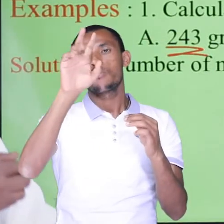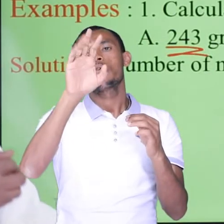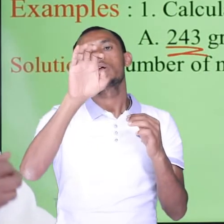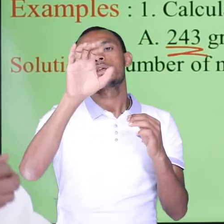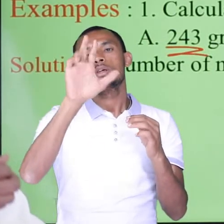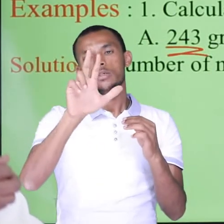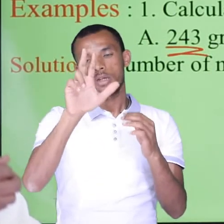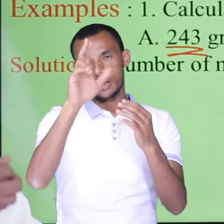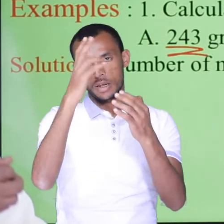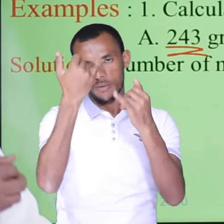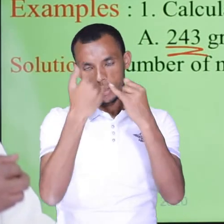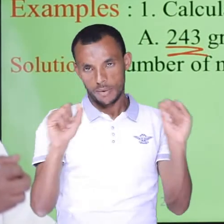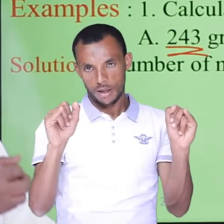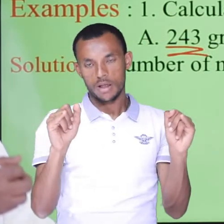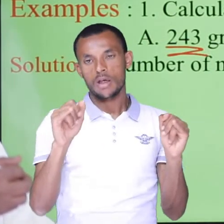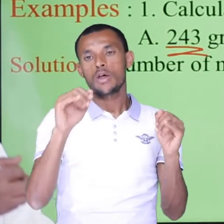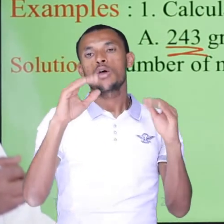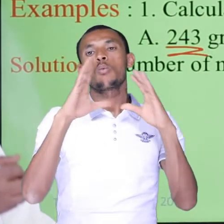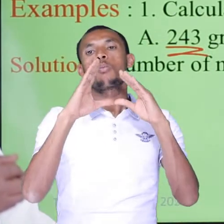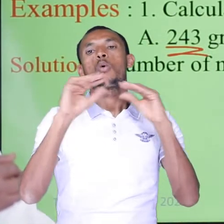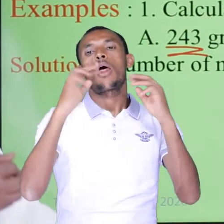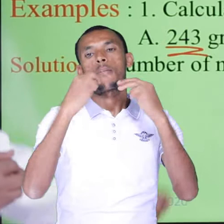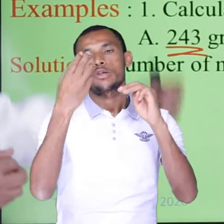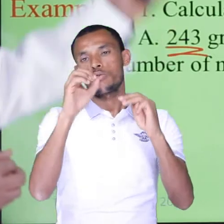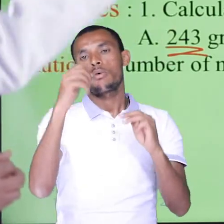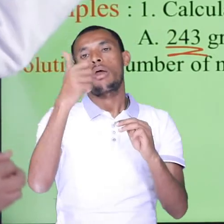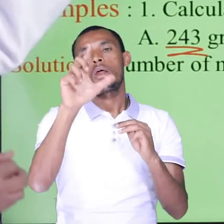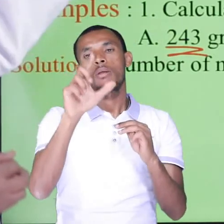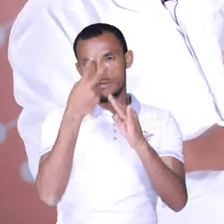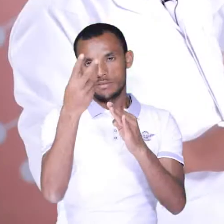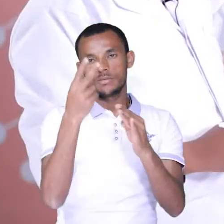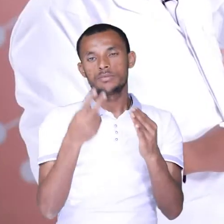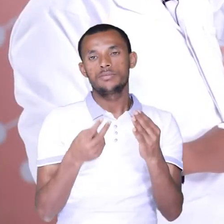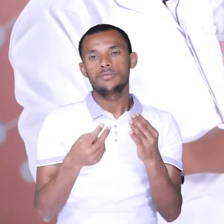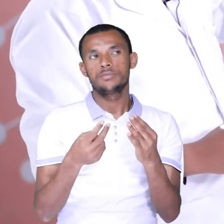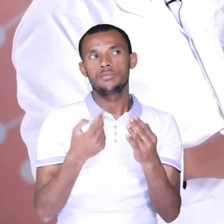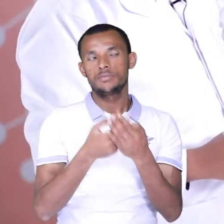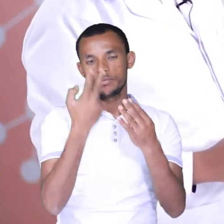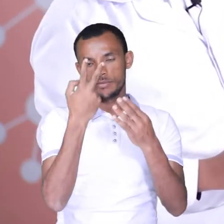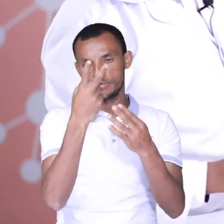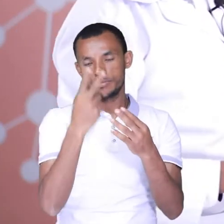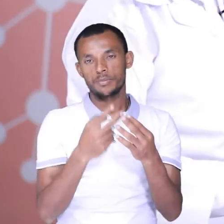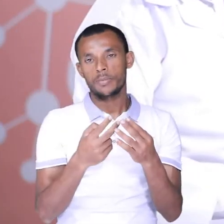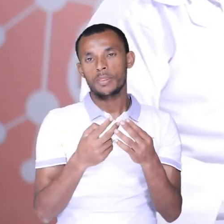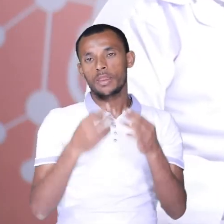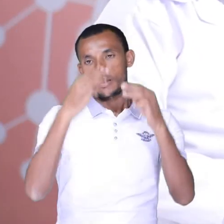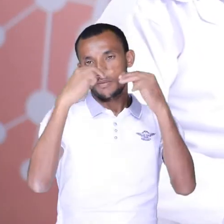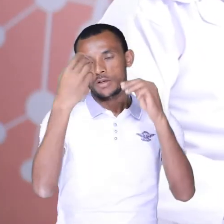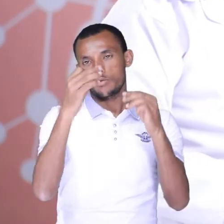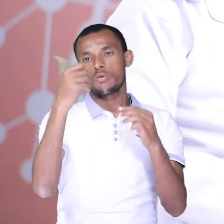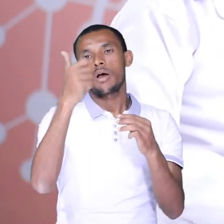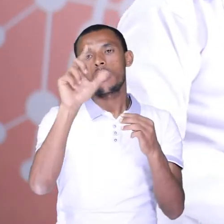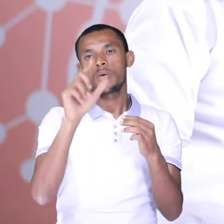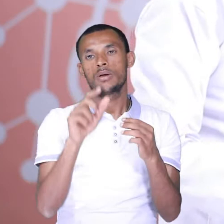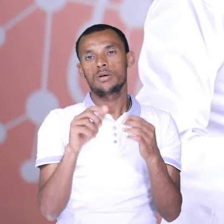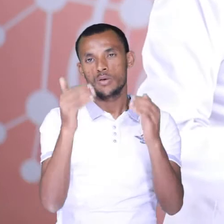molar mass of aluminum. As you see here, the mass of 1 mole of a